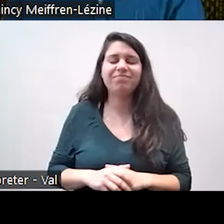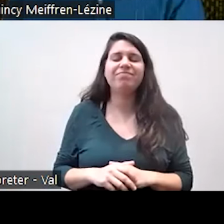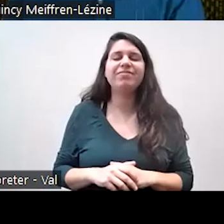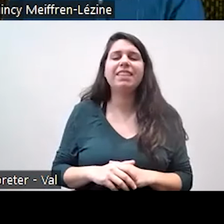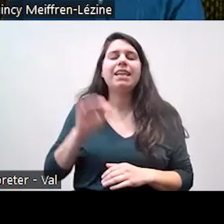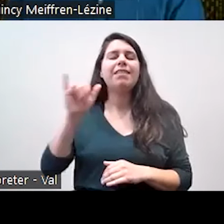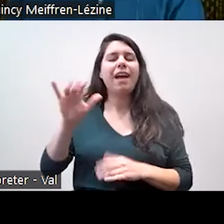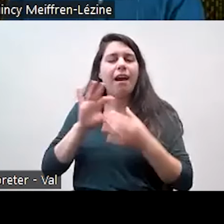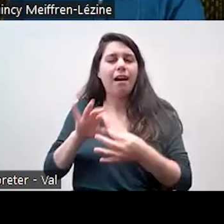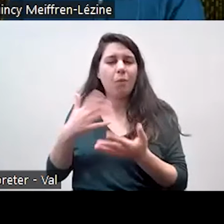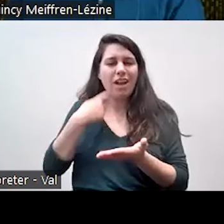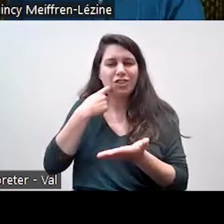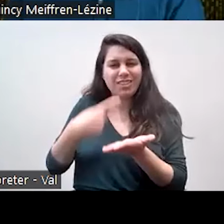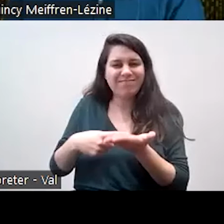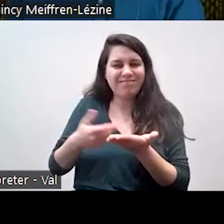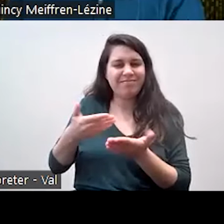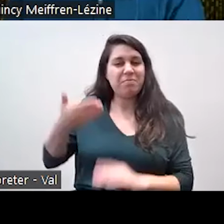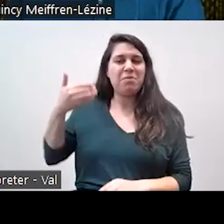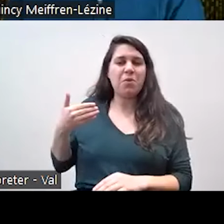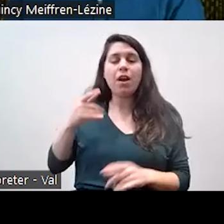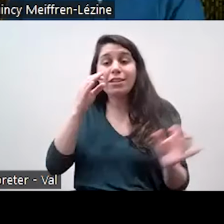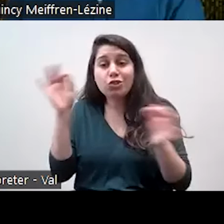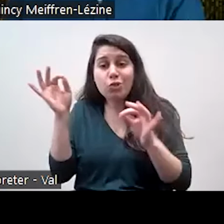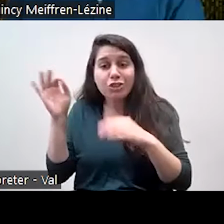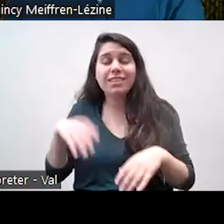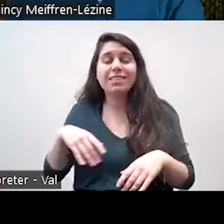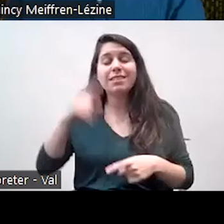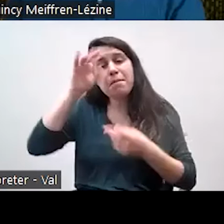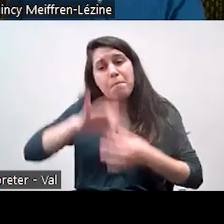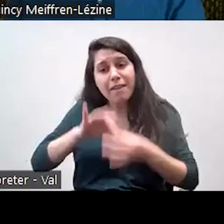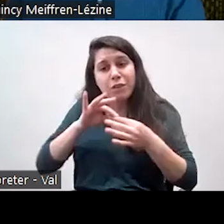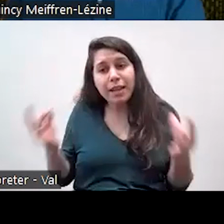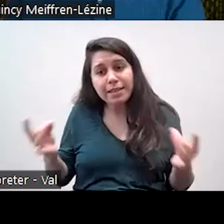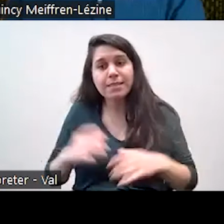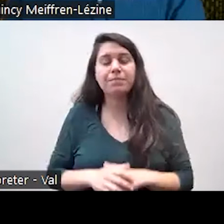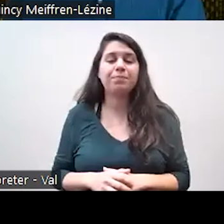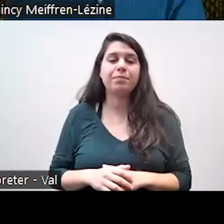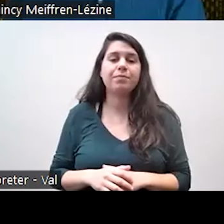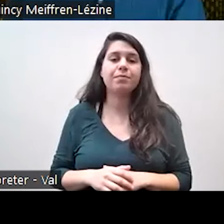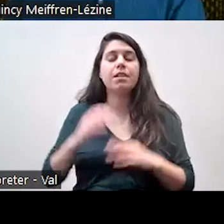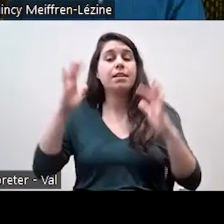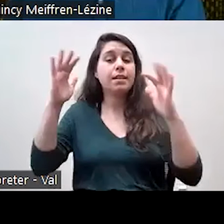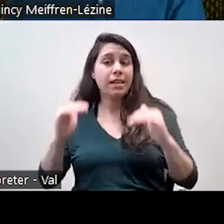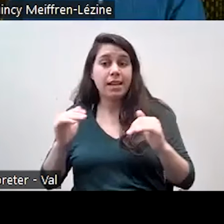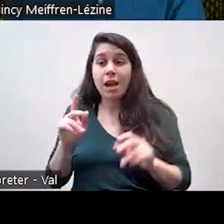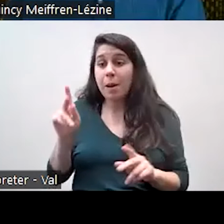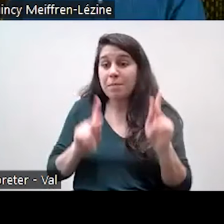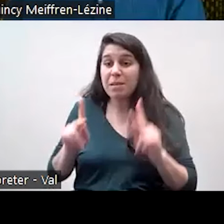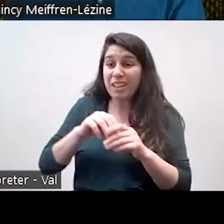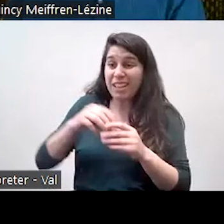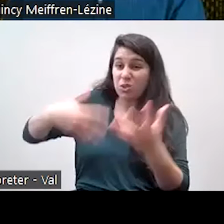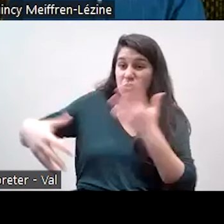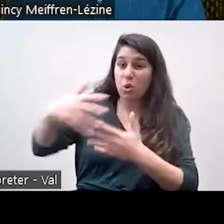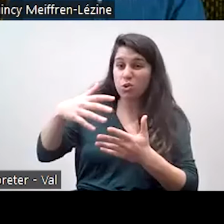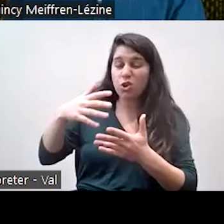moment ago for the distractions or for mindfulness. You have people in social settings that provide distraction in step